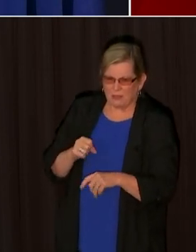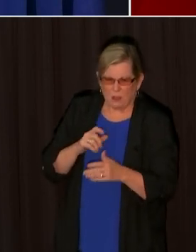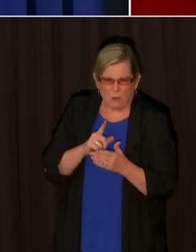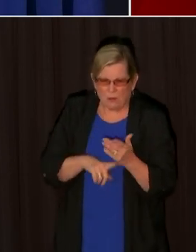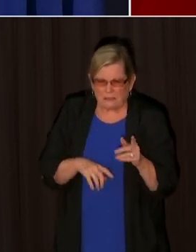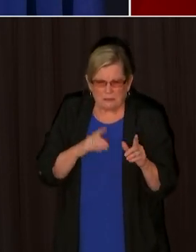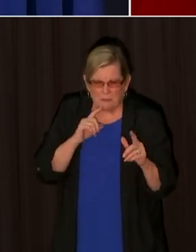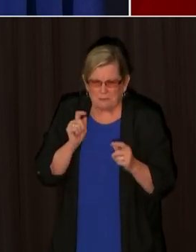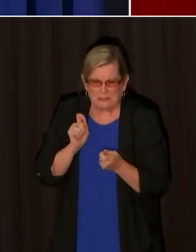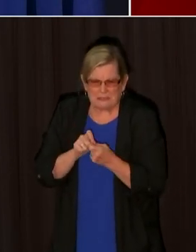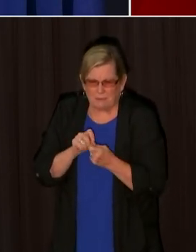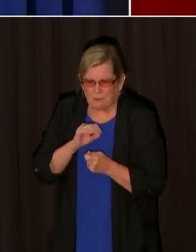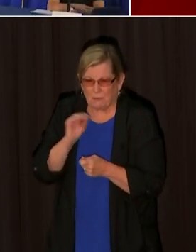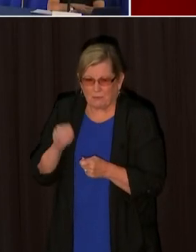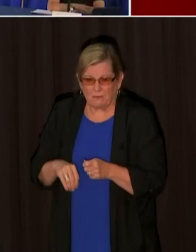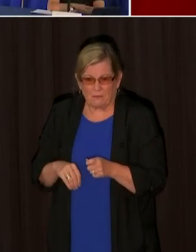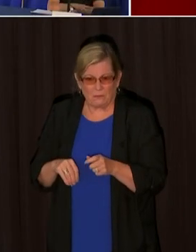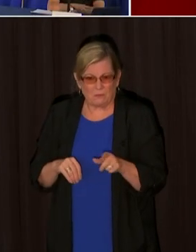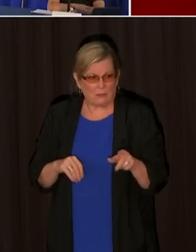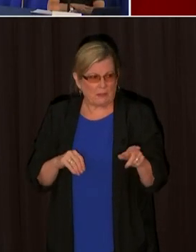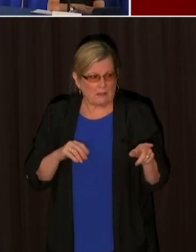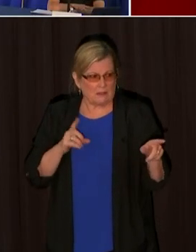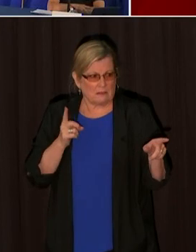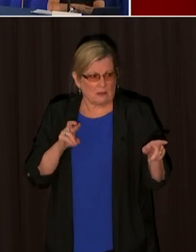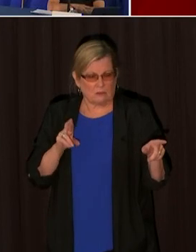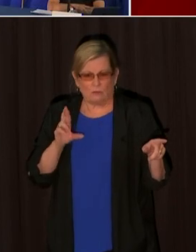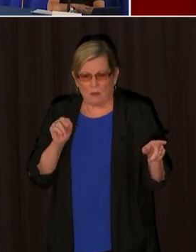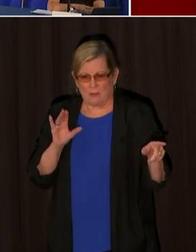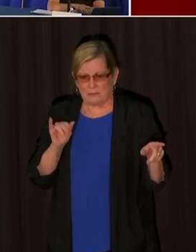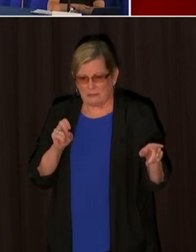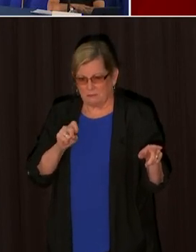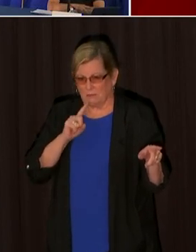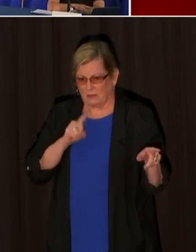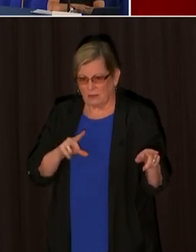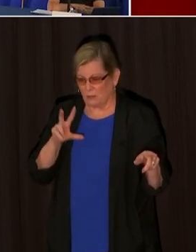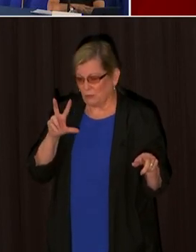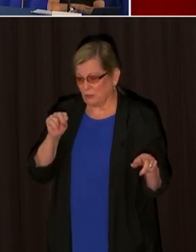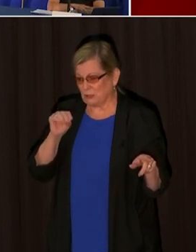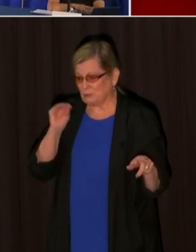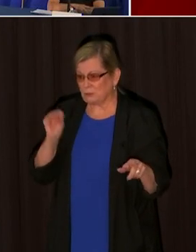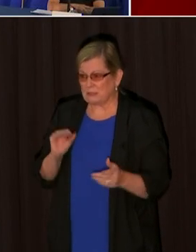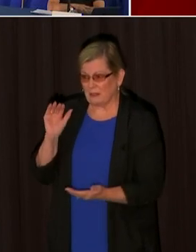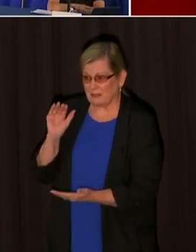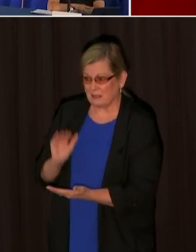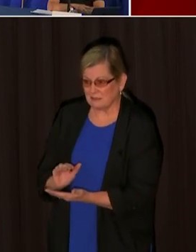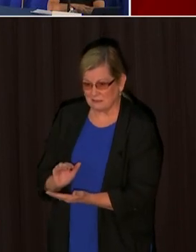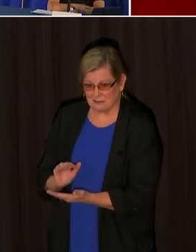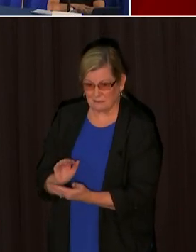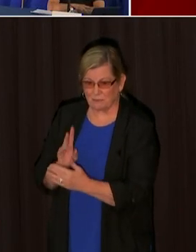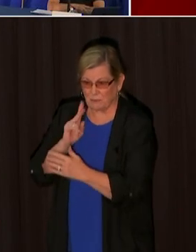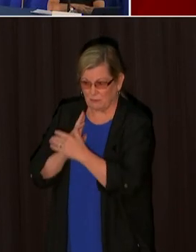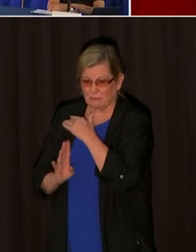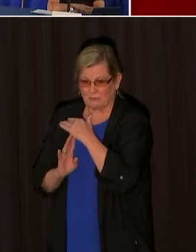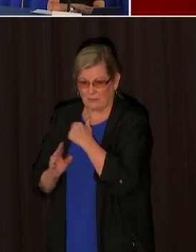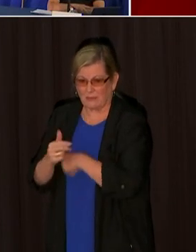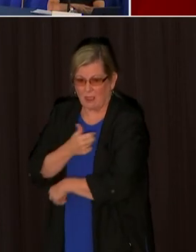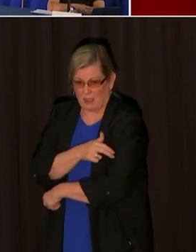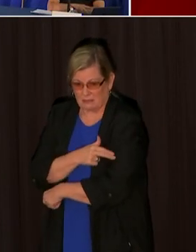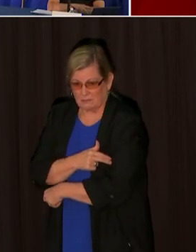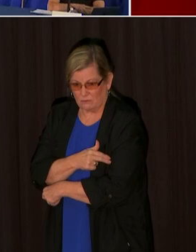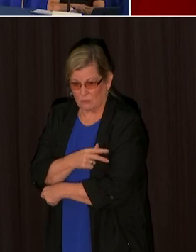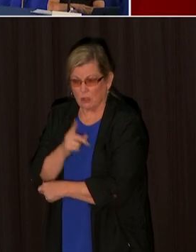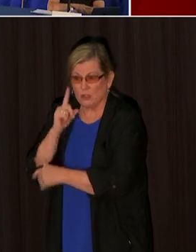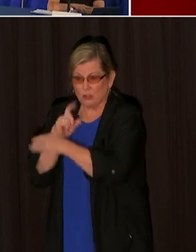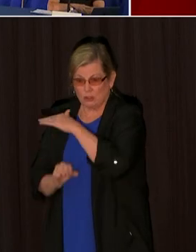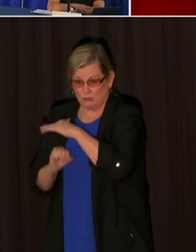Roughly 20 to 30% when you're looking at cerebrovascular events or stroke, down by 20% or so, and presentations for